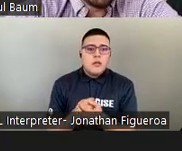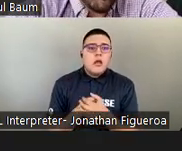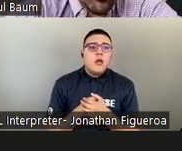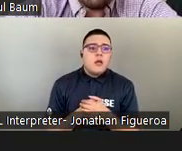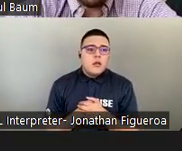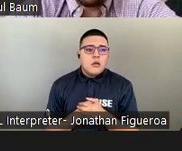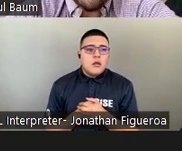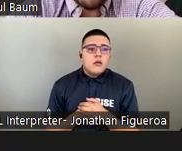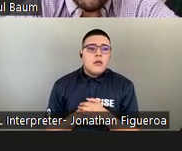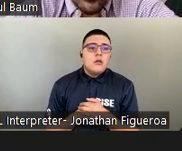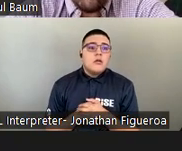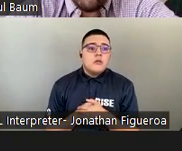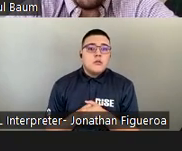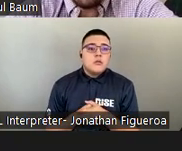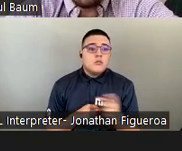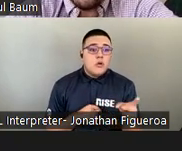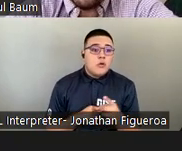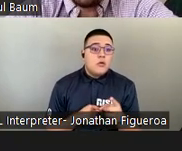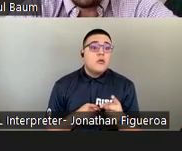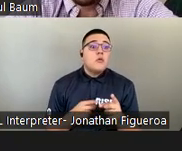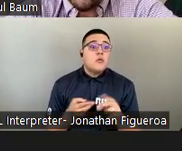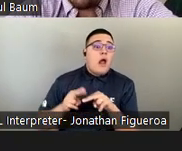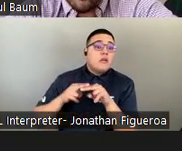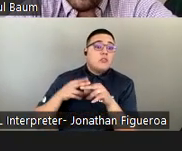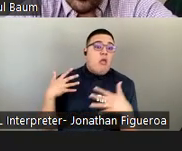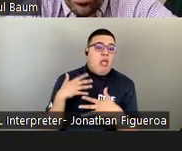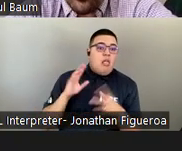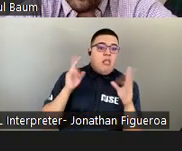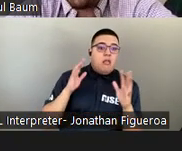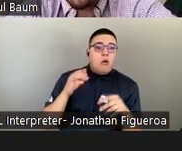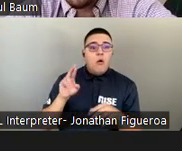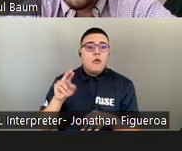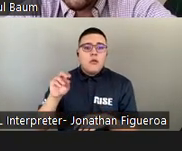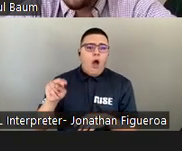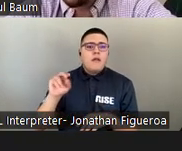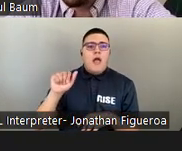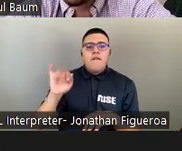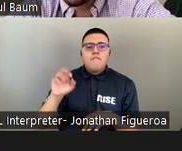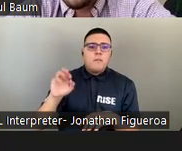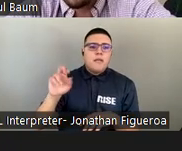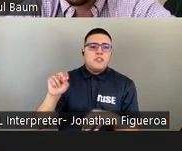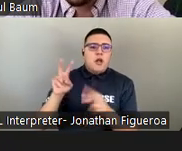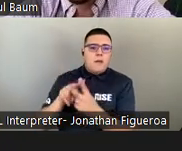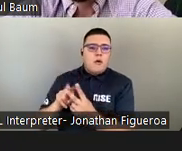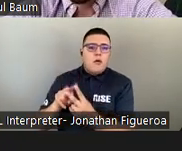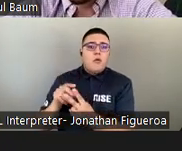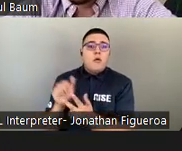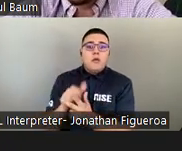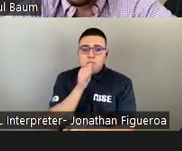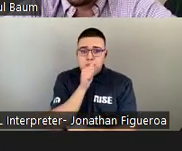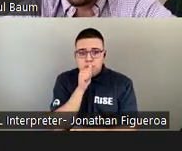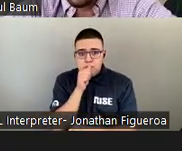Further, moreover, rising transphobia and identity non-affirmation coupled with concealment of one's identity